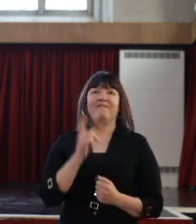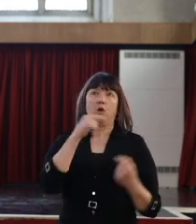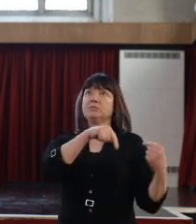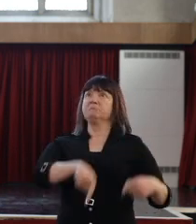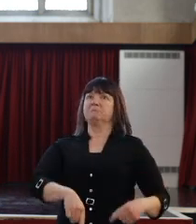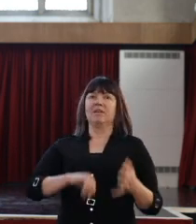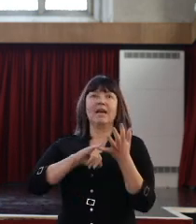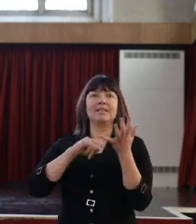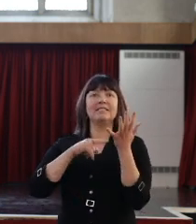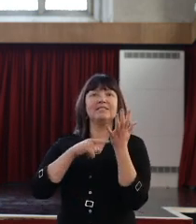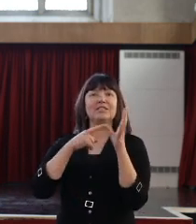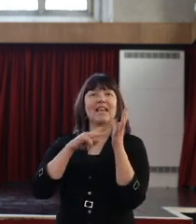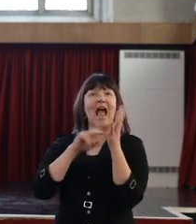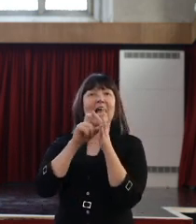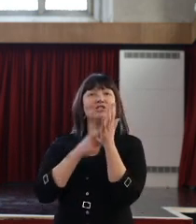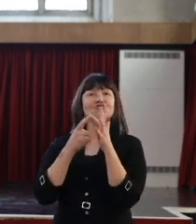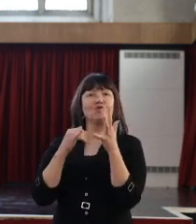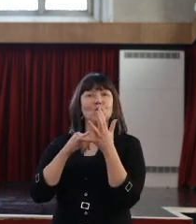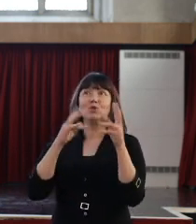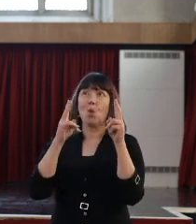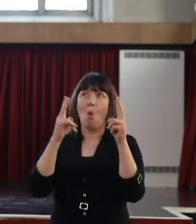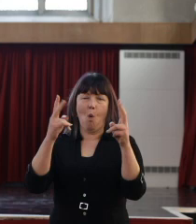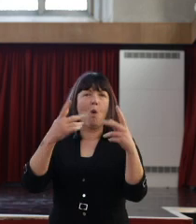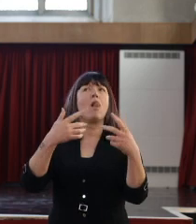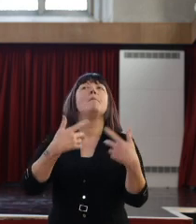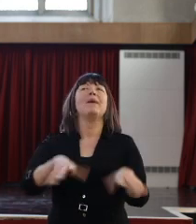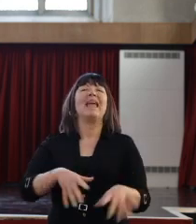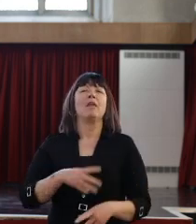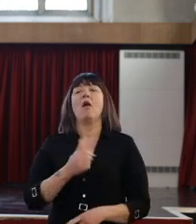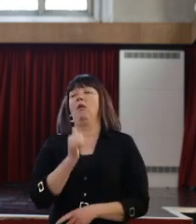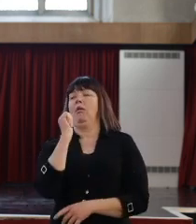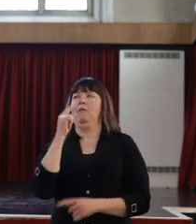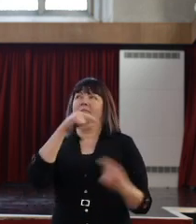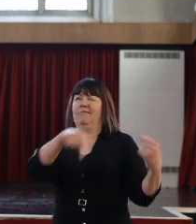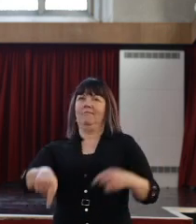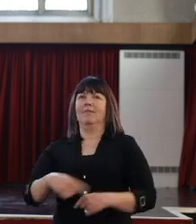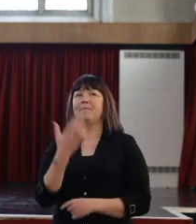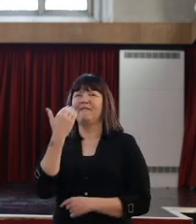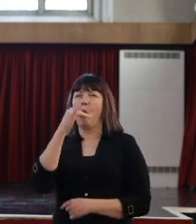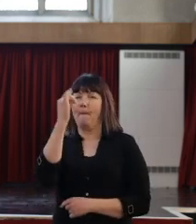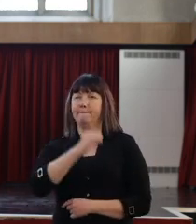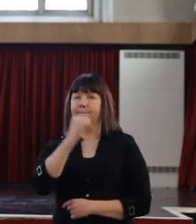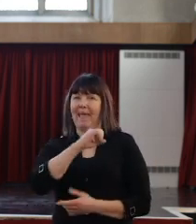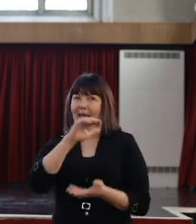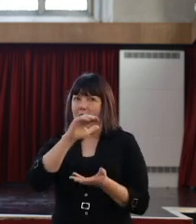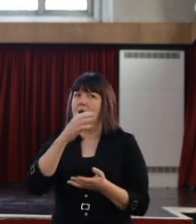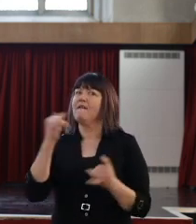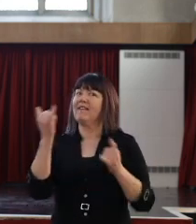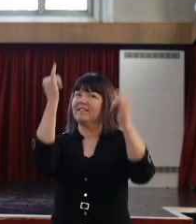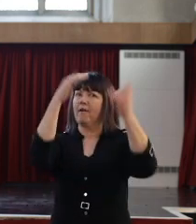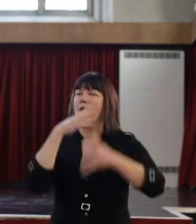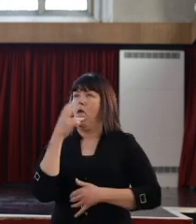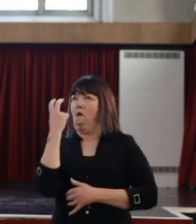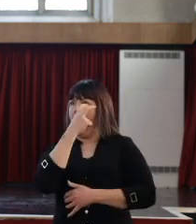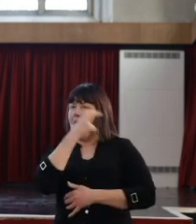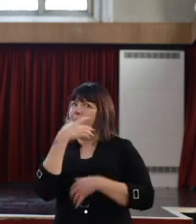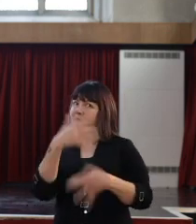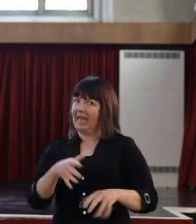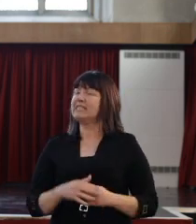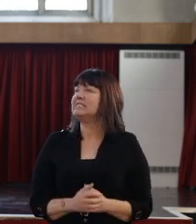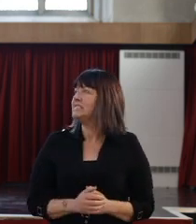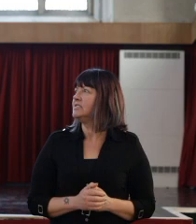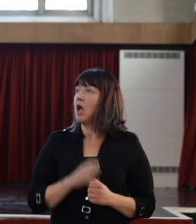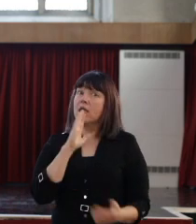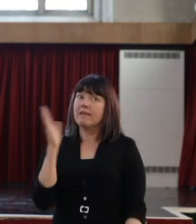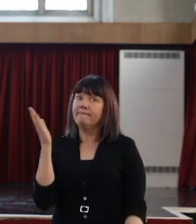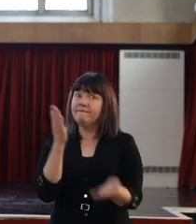I've been drunk here a couple of times at the beer festival. It's my first time on stage. A few St Andrew's Hall facts before